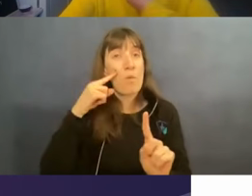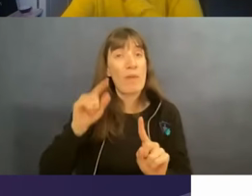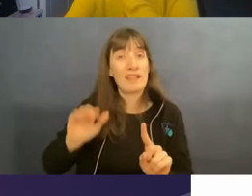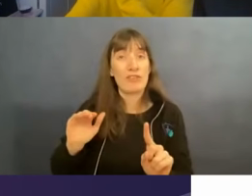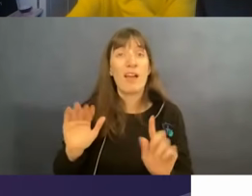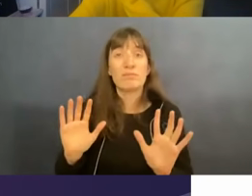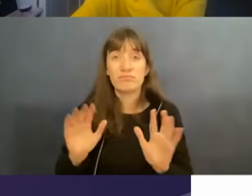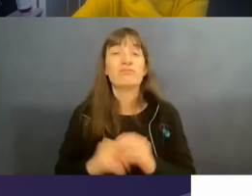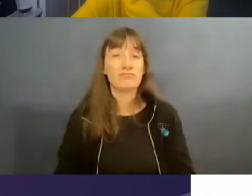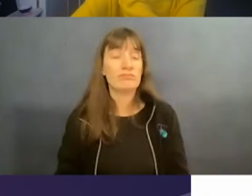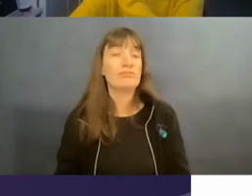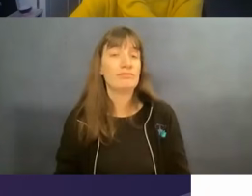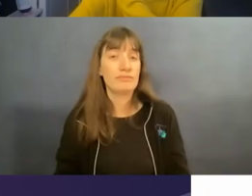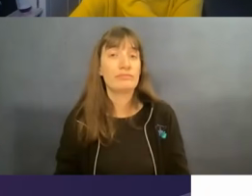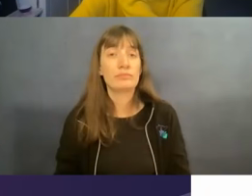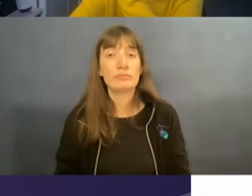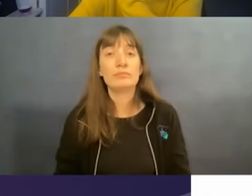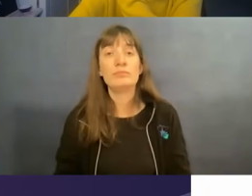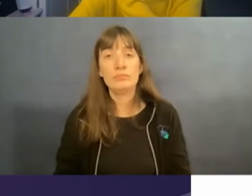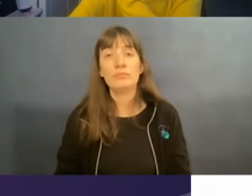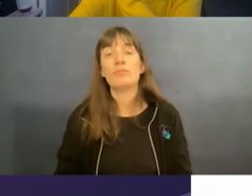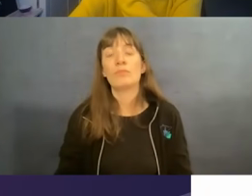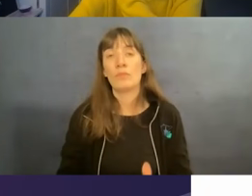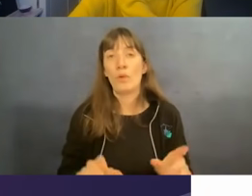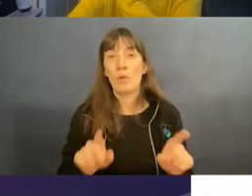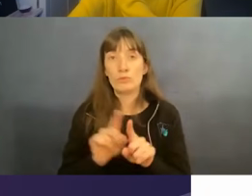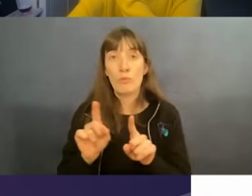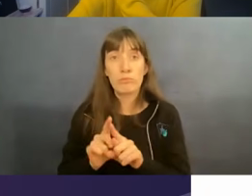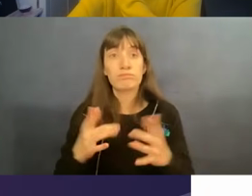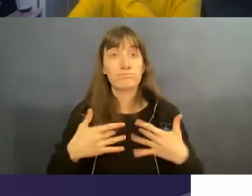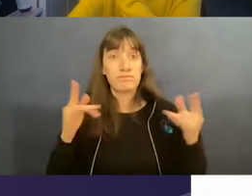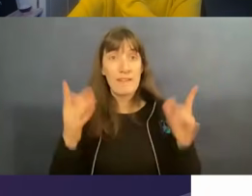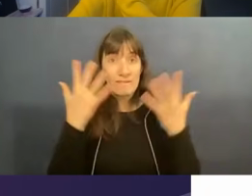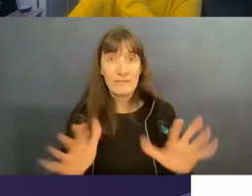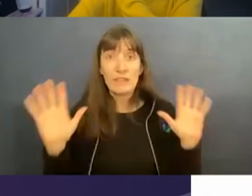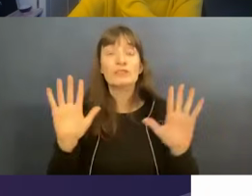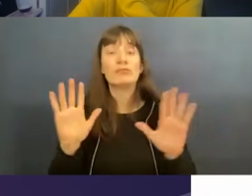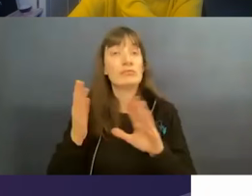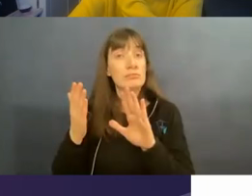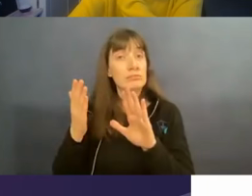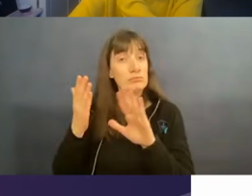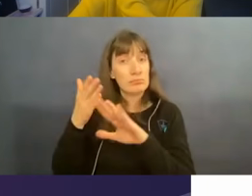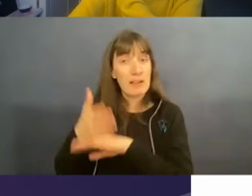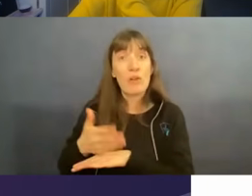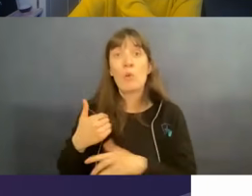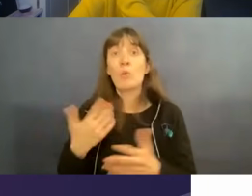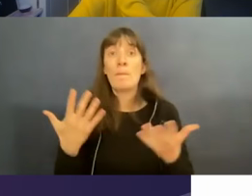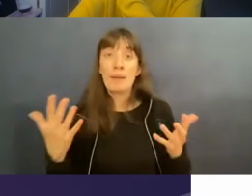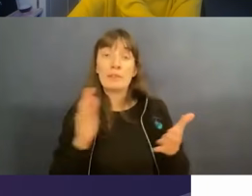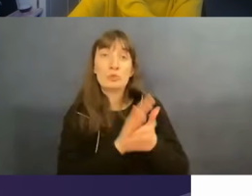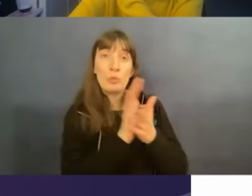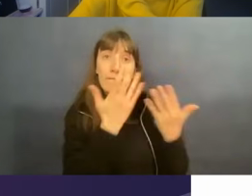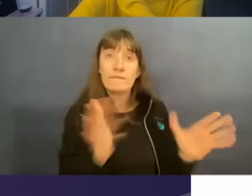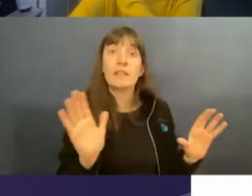child. There's others of observing the aftermath. So maybe they are picked up from school, or